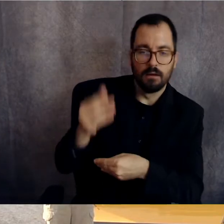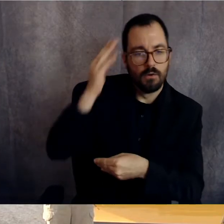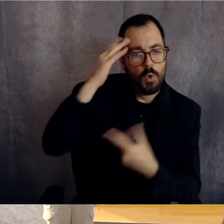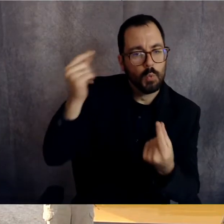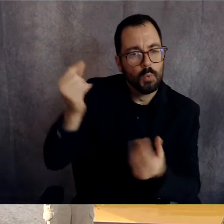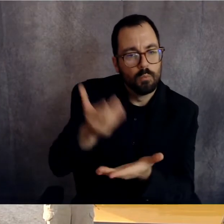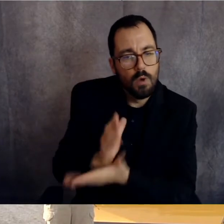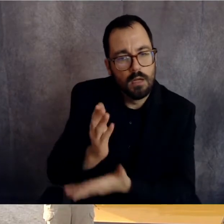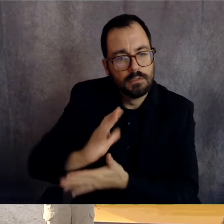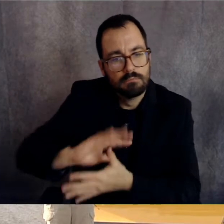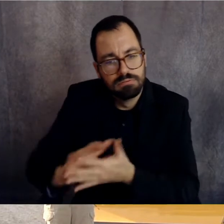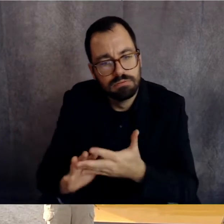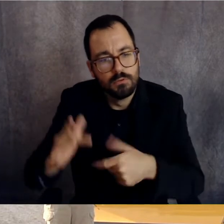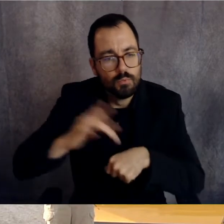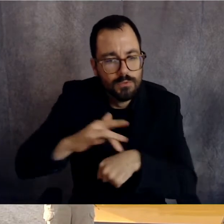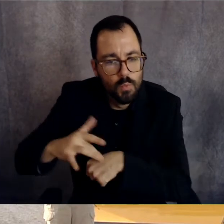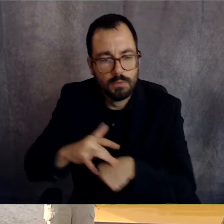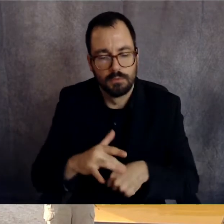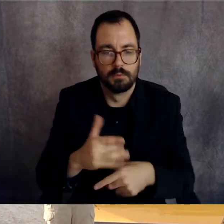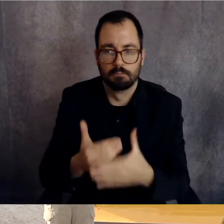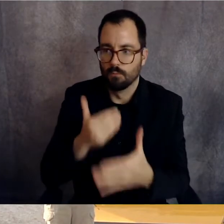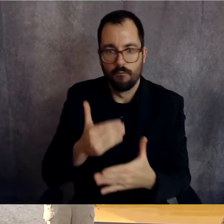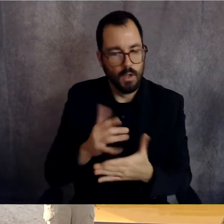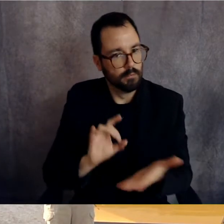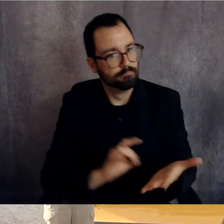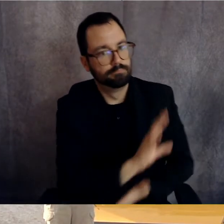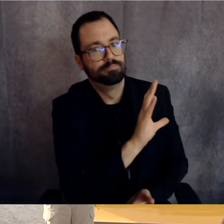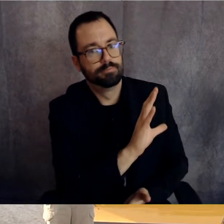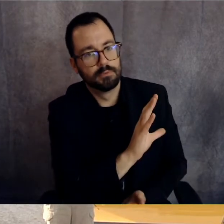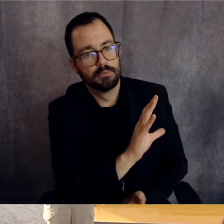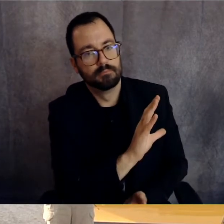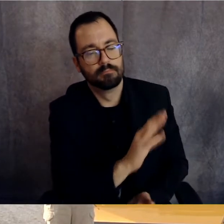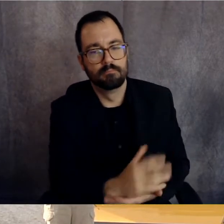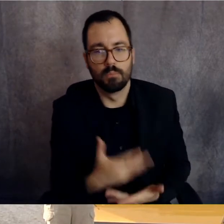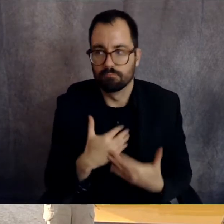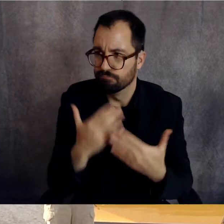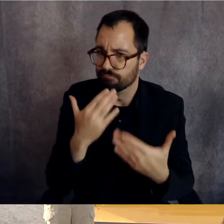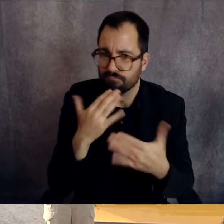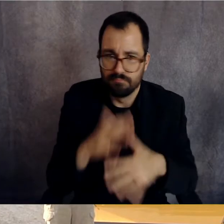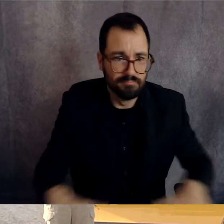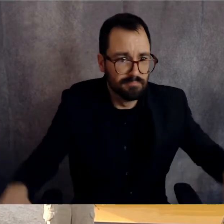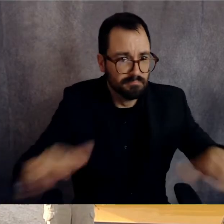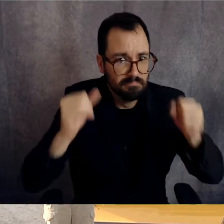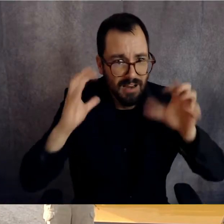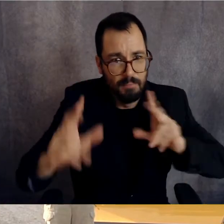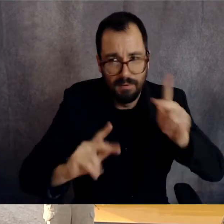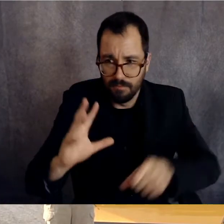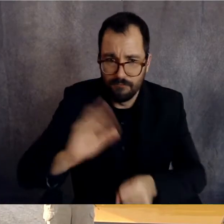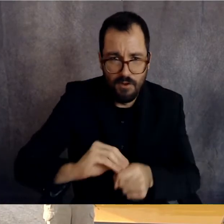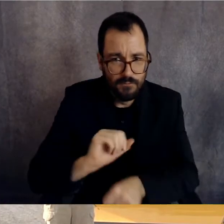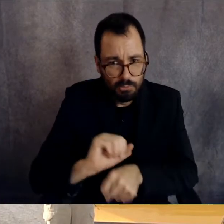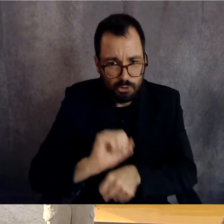facing eviction proceedings. I'm grateful to many people who worked on all of this work. This all was done between February and